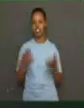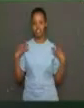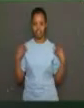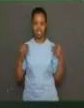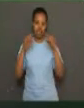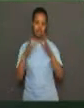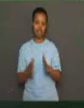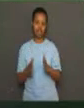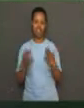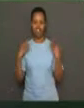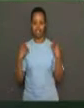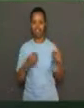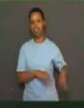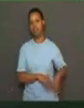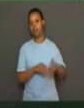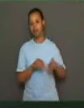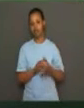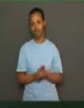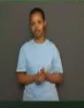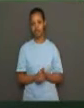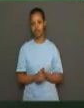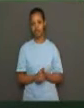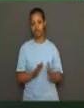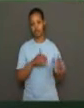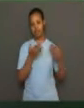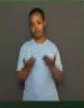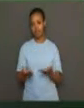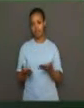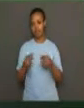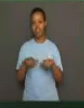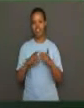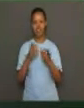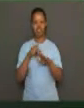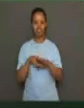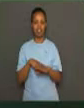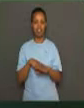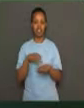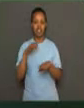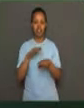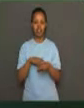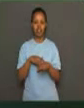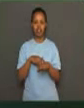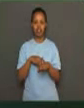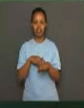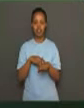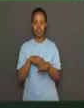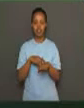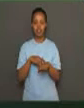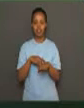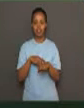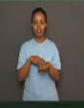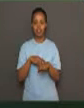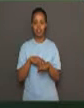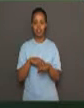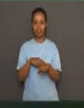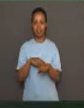Hello, teacher. Hello, students. Welcome to today's lesson on evidence